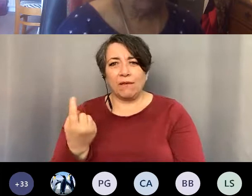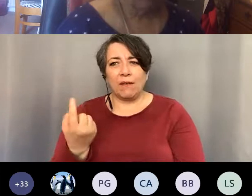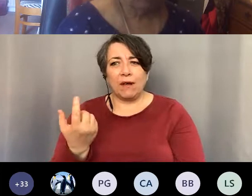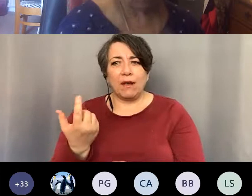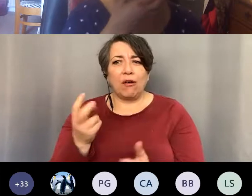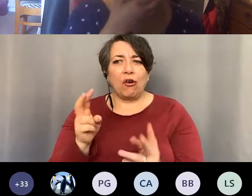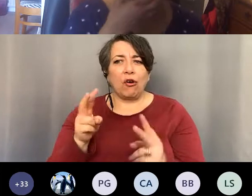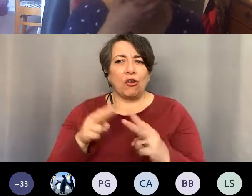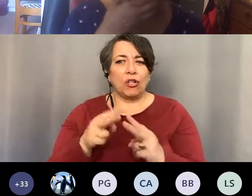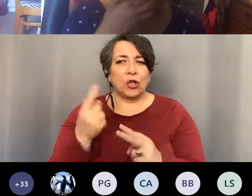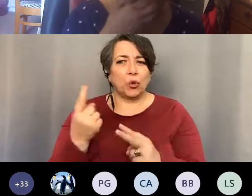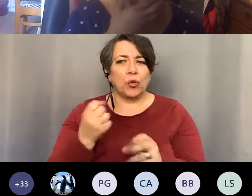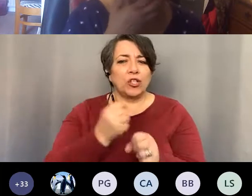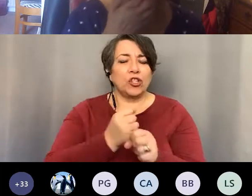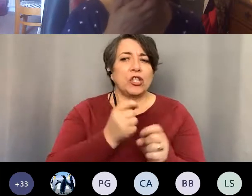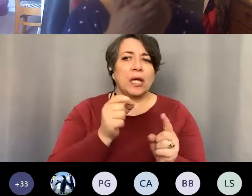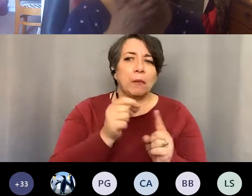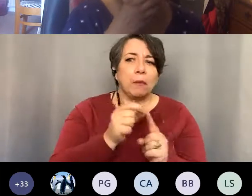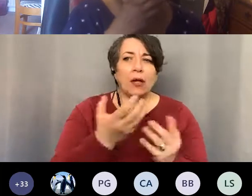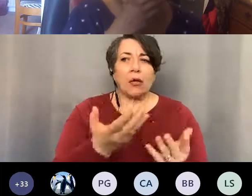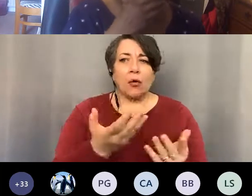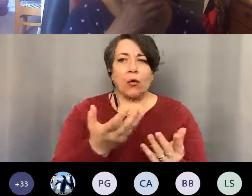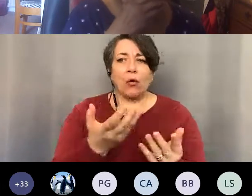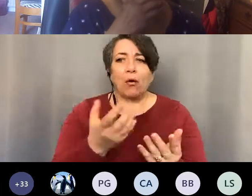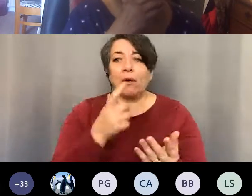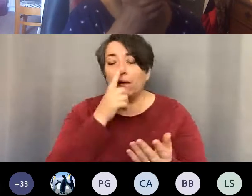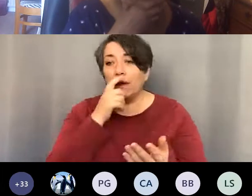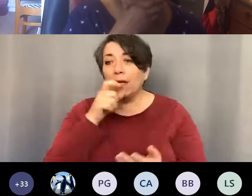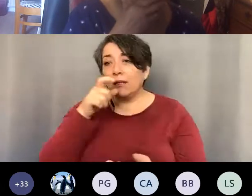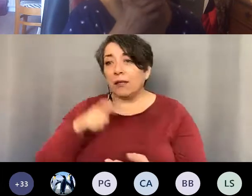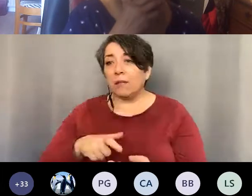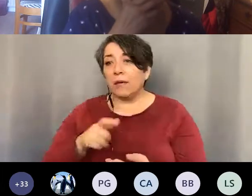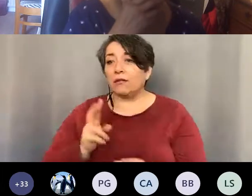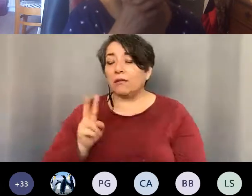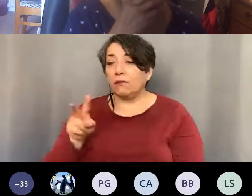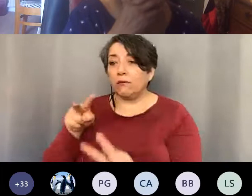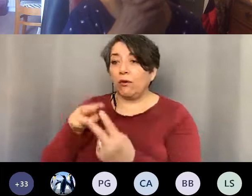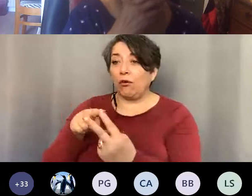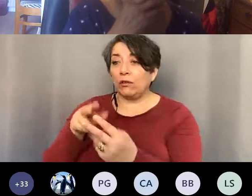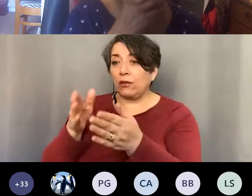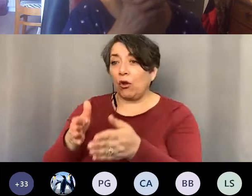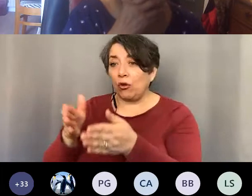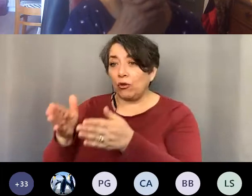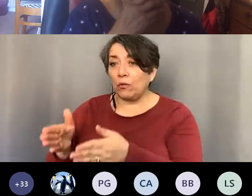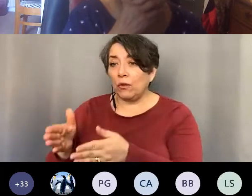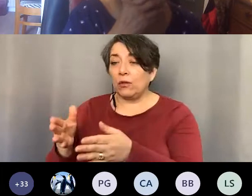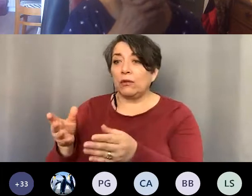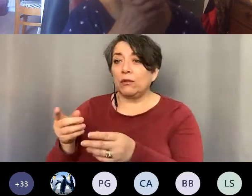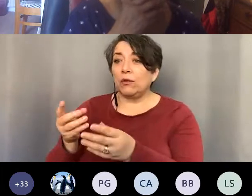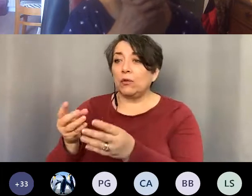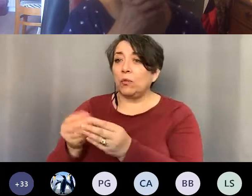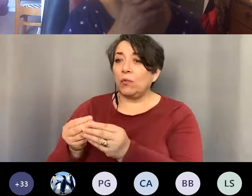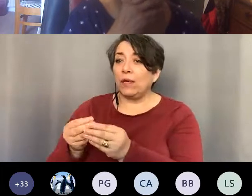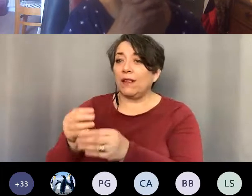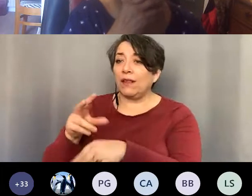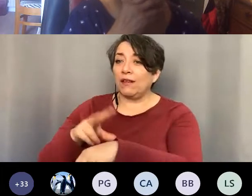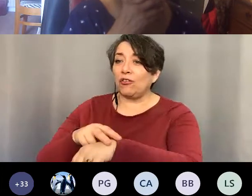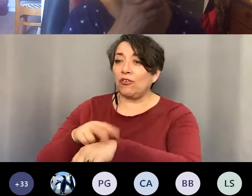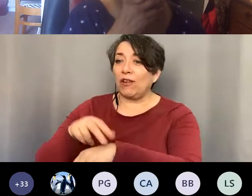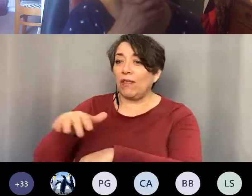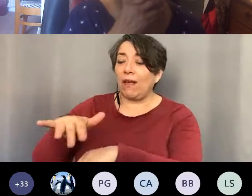the GP, or will the patient be able to organise their own follow-up directly with the clinical team? Yep,